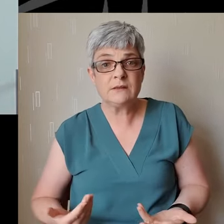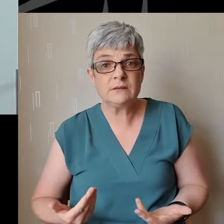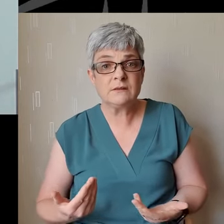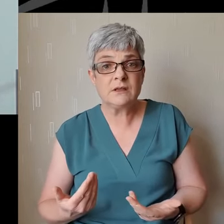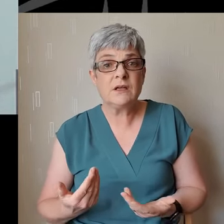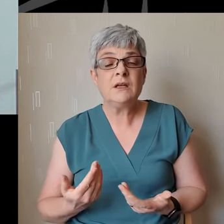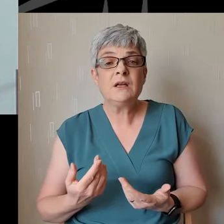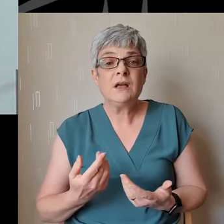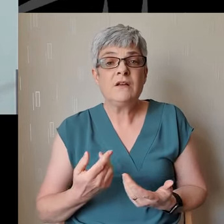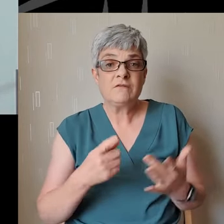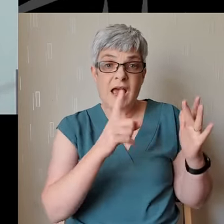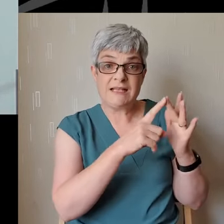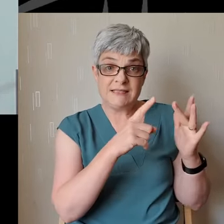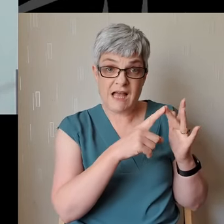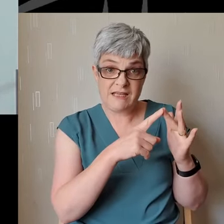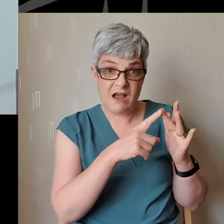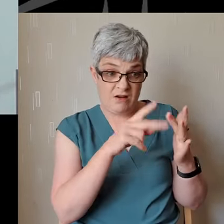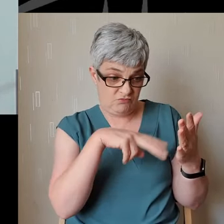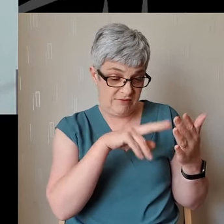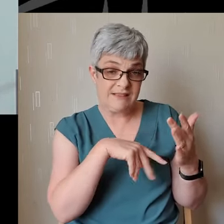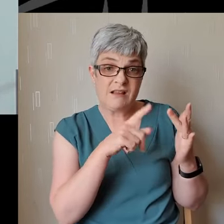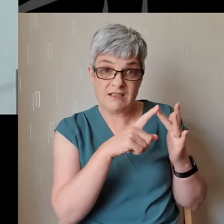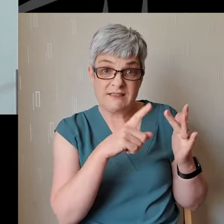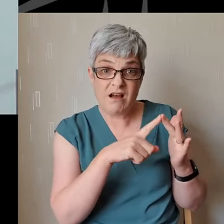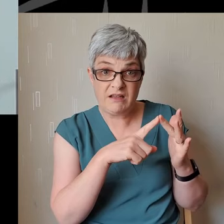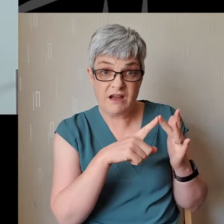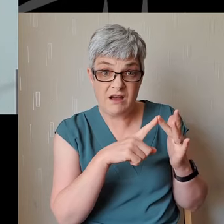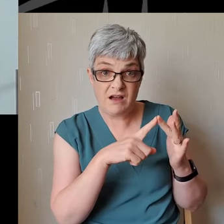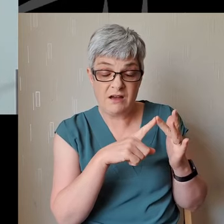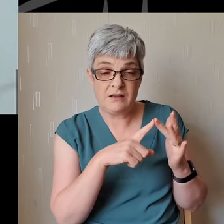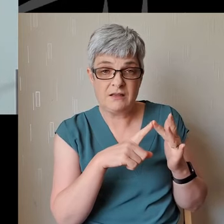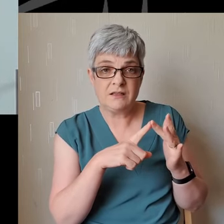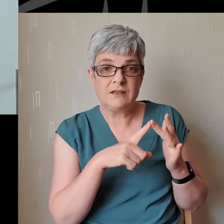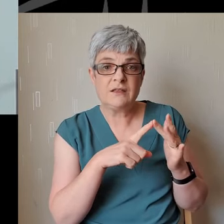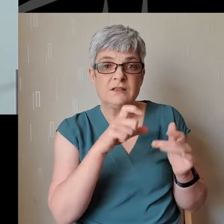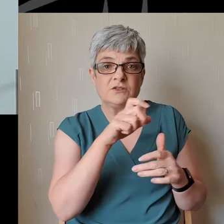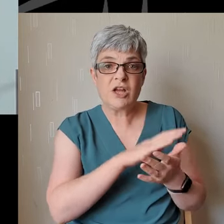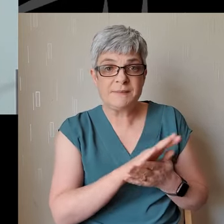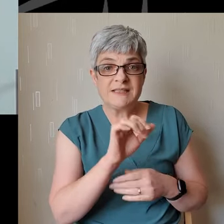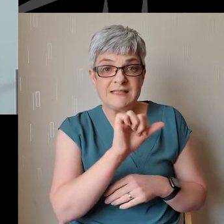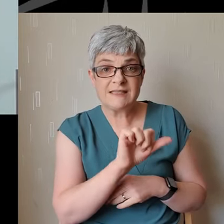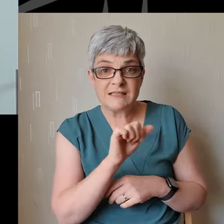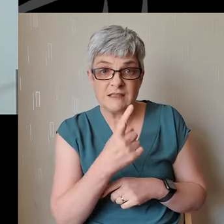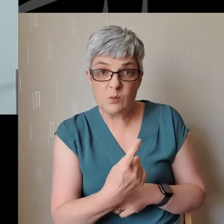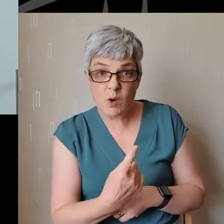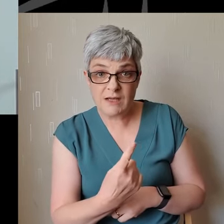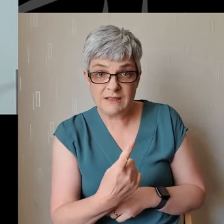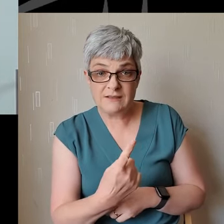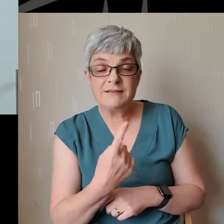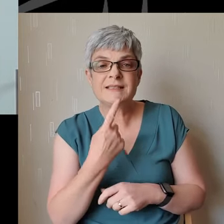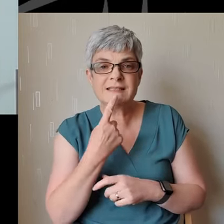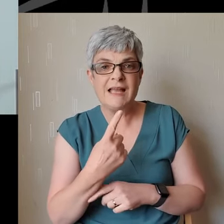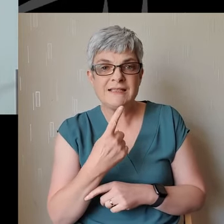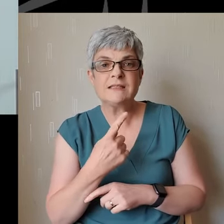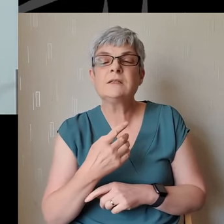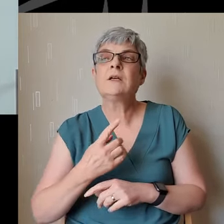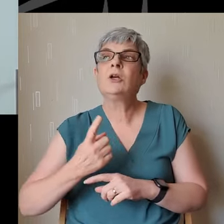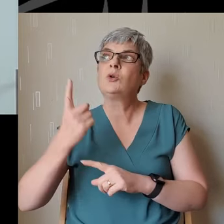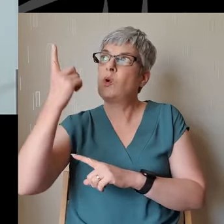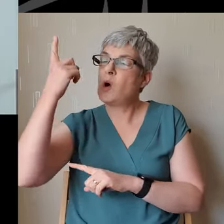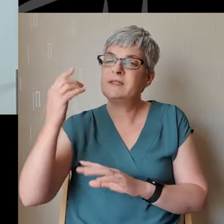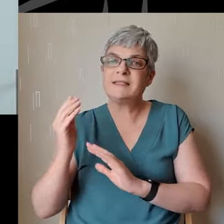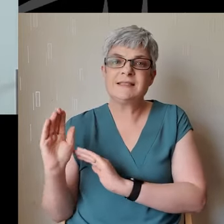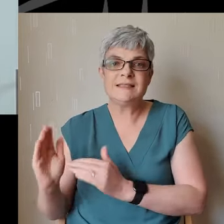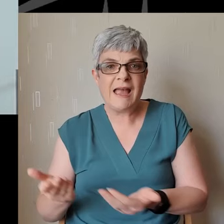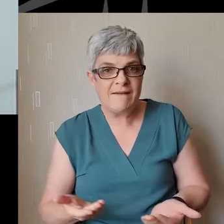from Isaiah chapter 61. And in Isaiah 61, we're told that that announcement of God's servant